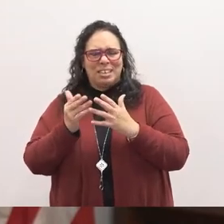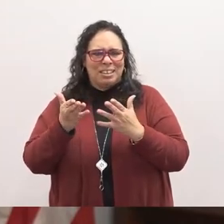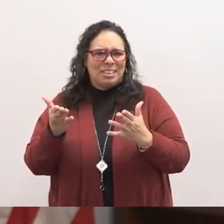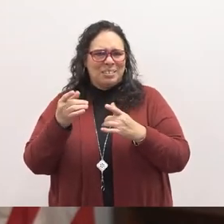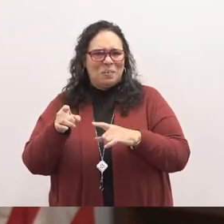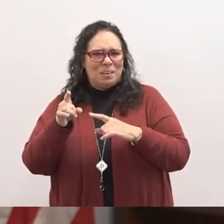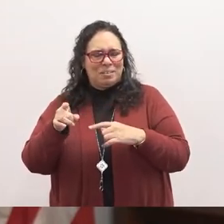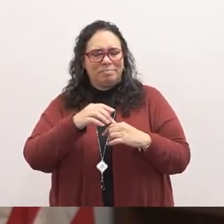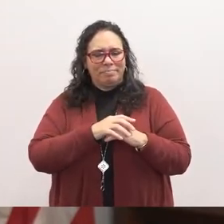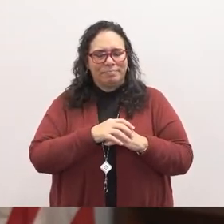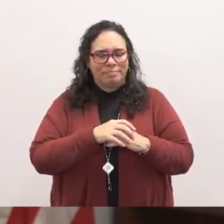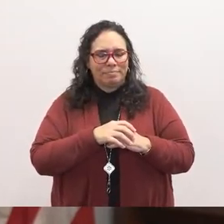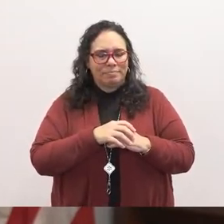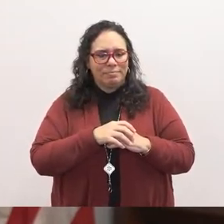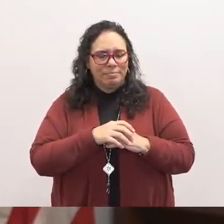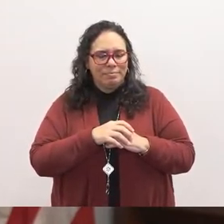know that